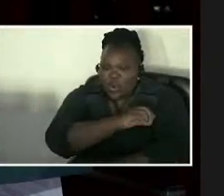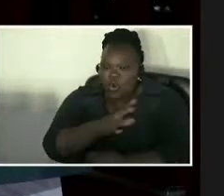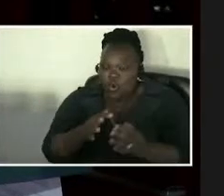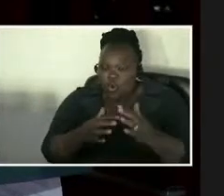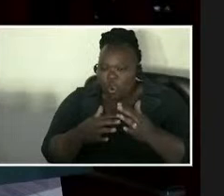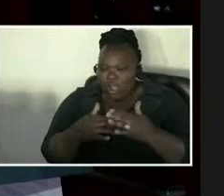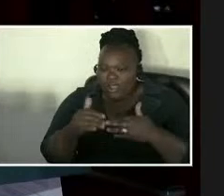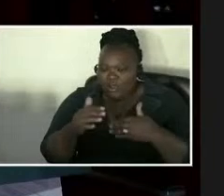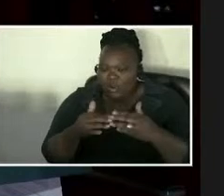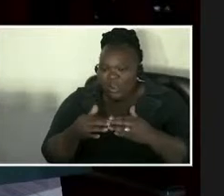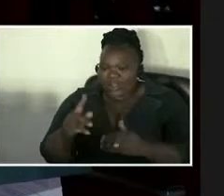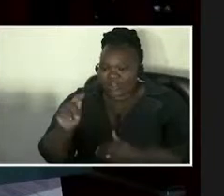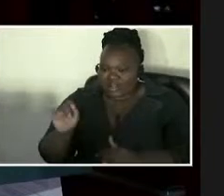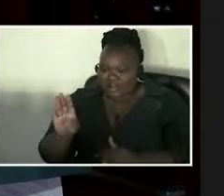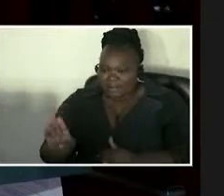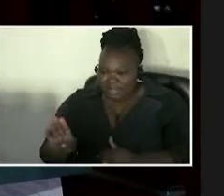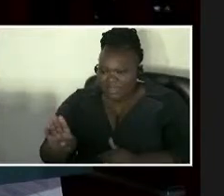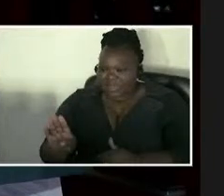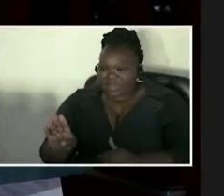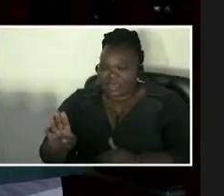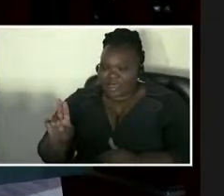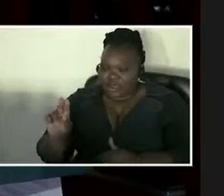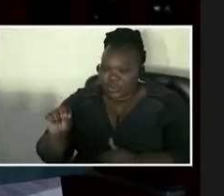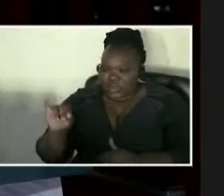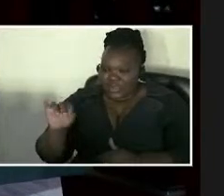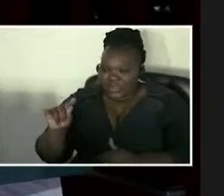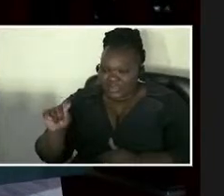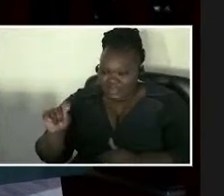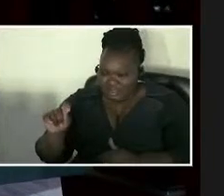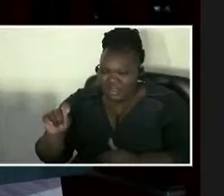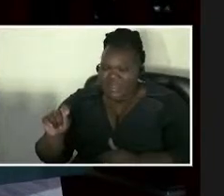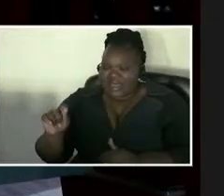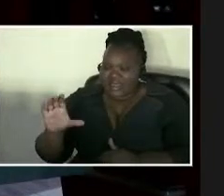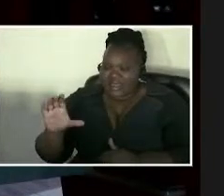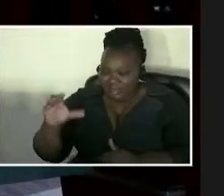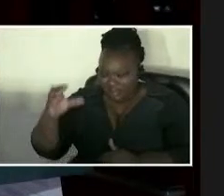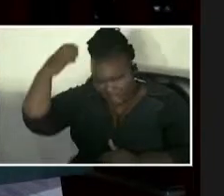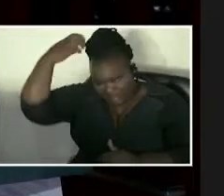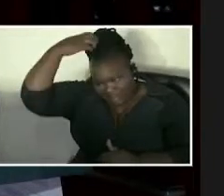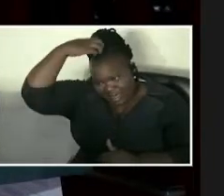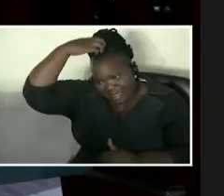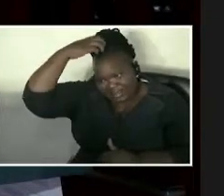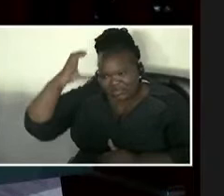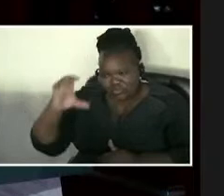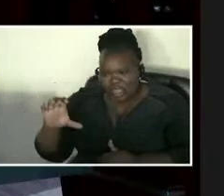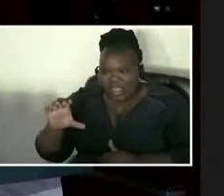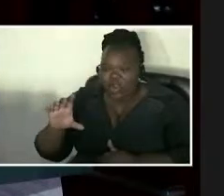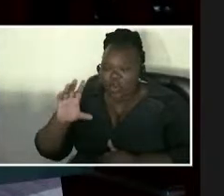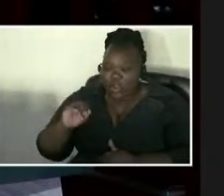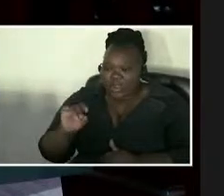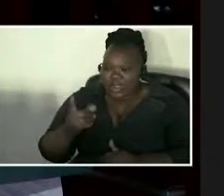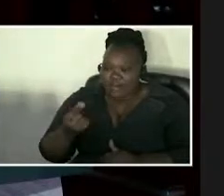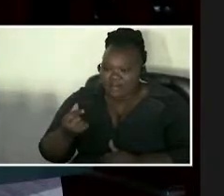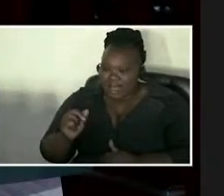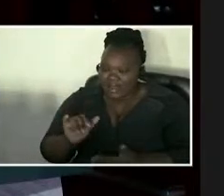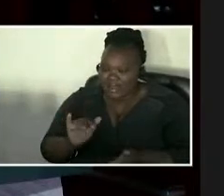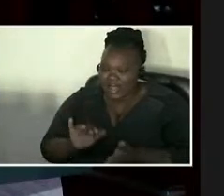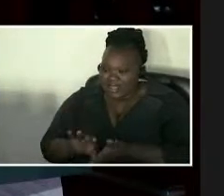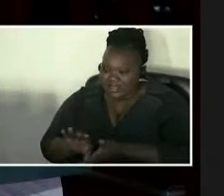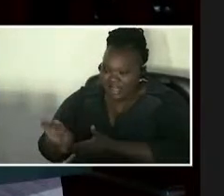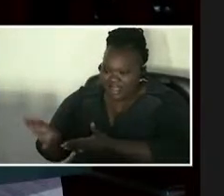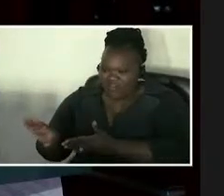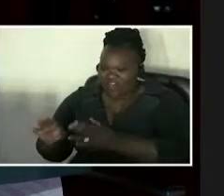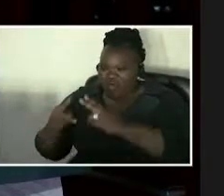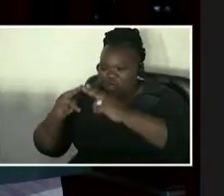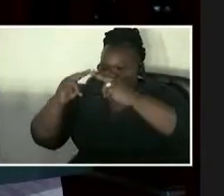multi-drug resistant tb unit in the king kashua district 41 million has been satisfied for the roof repairs and